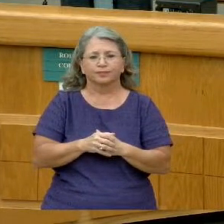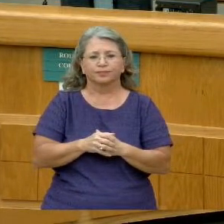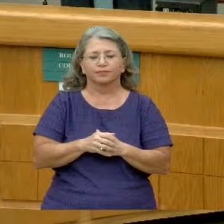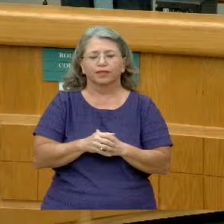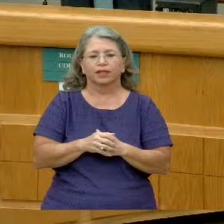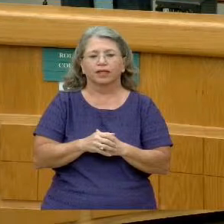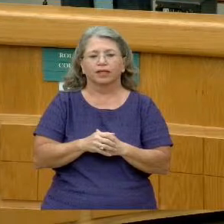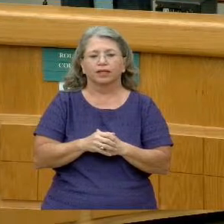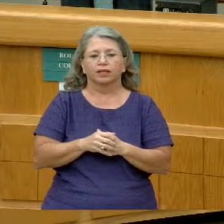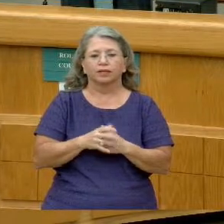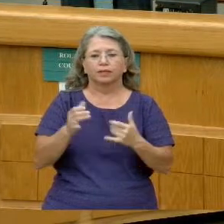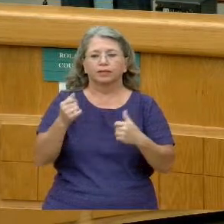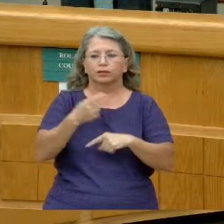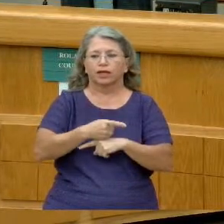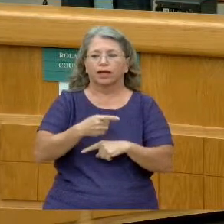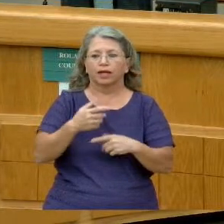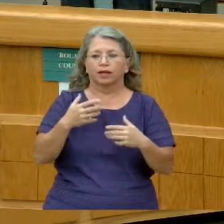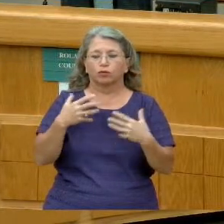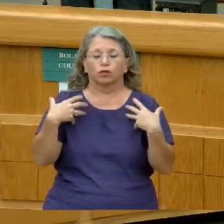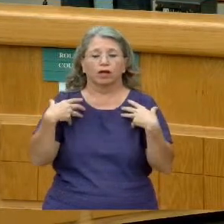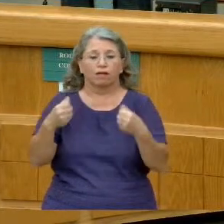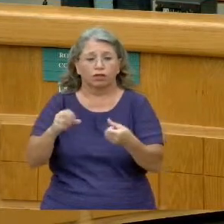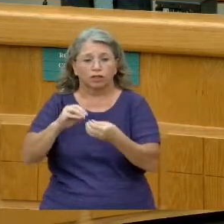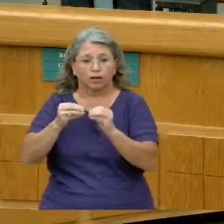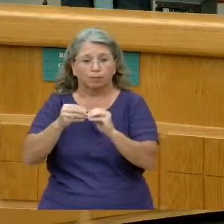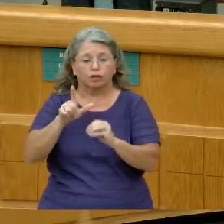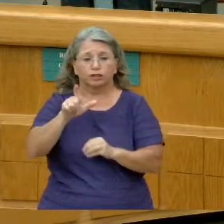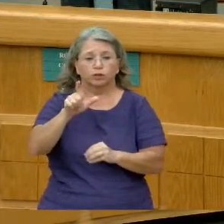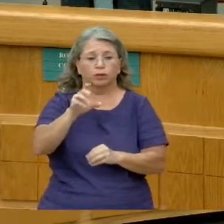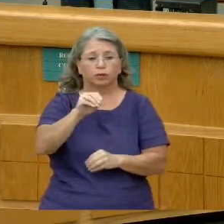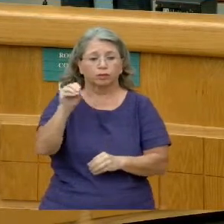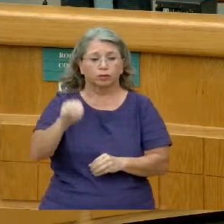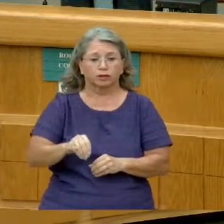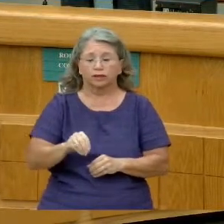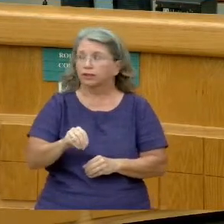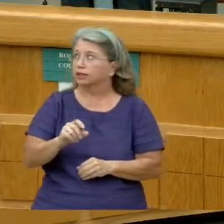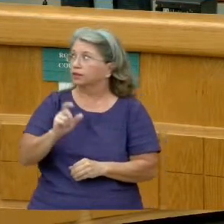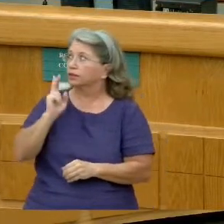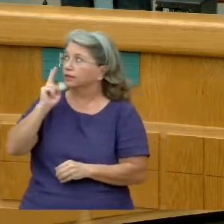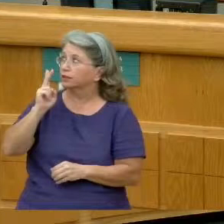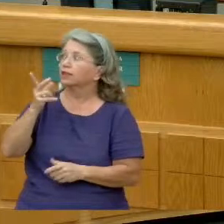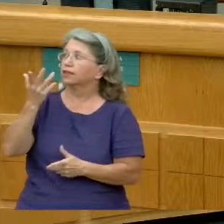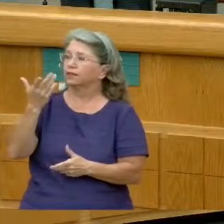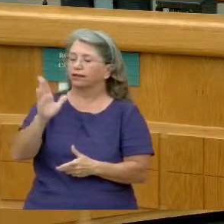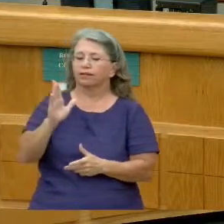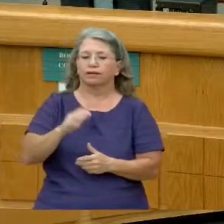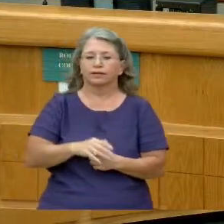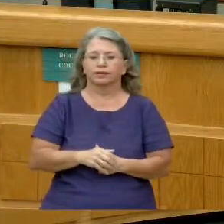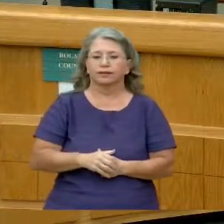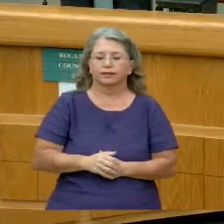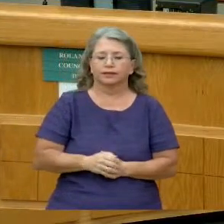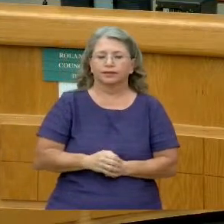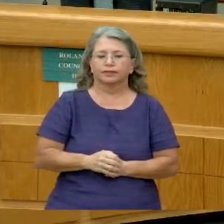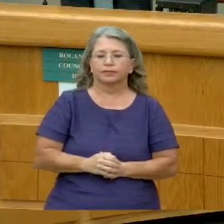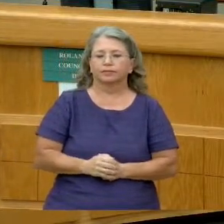Today it's 21%. Just give it a sec to see if there we go. Okay, so